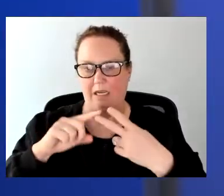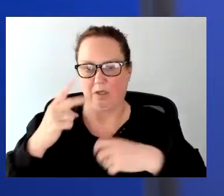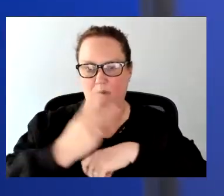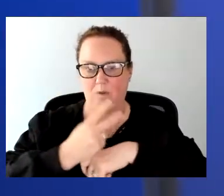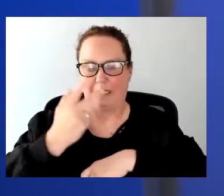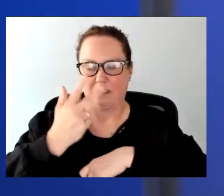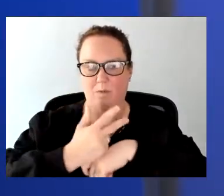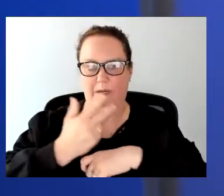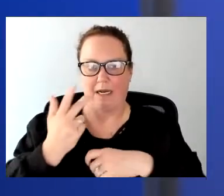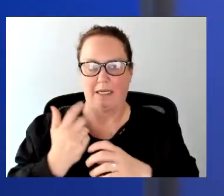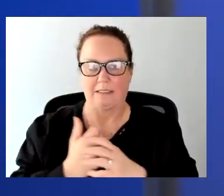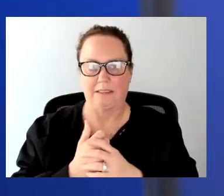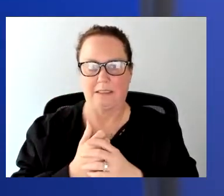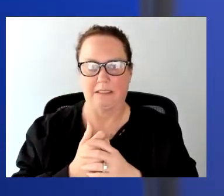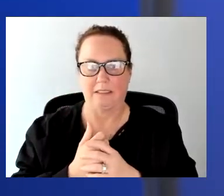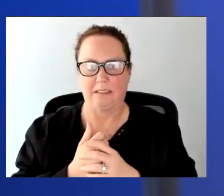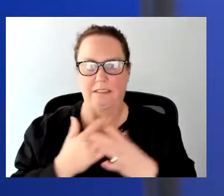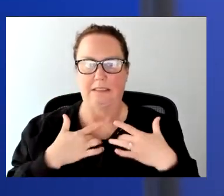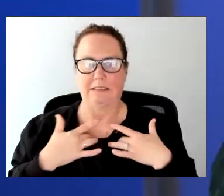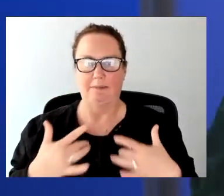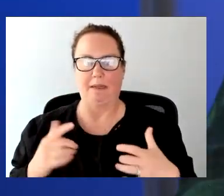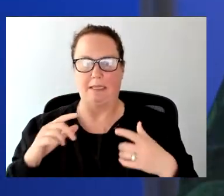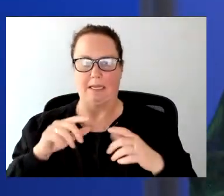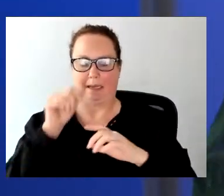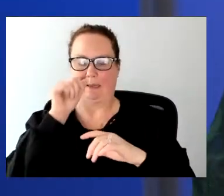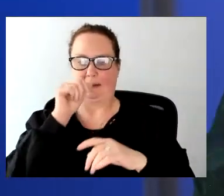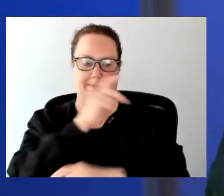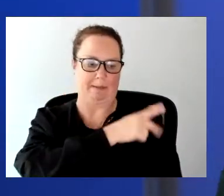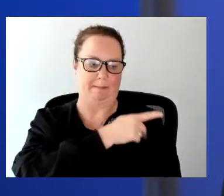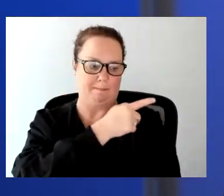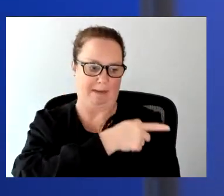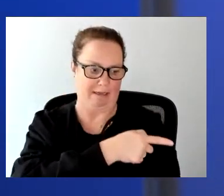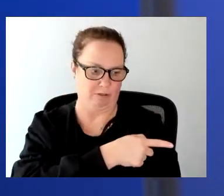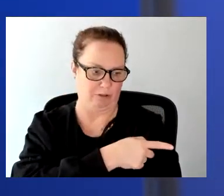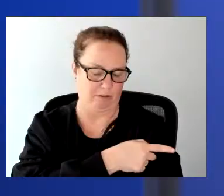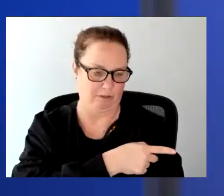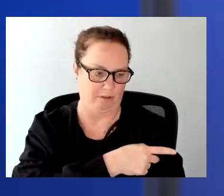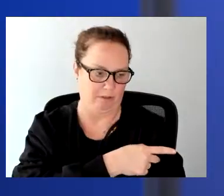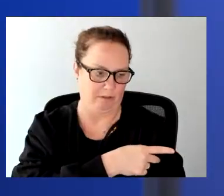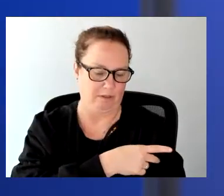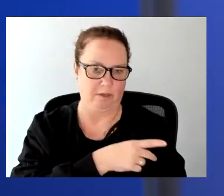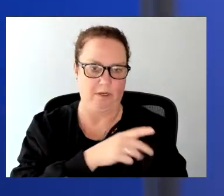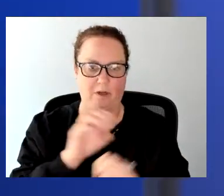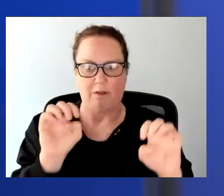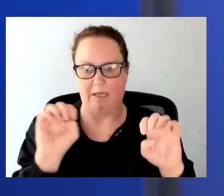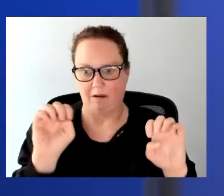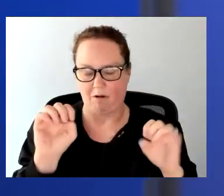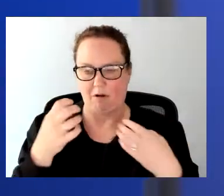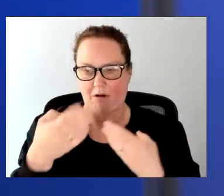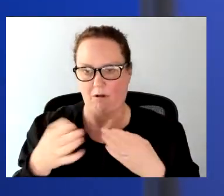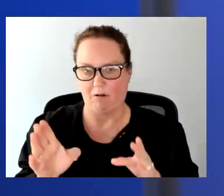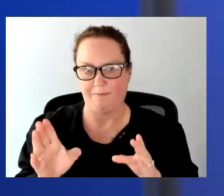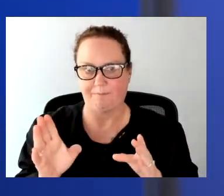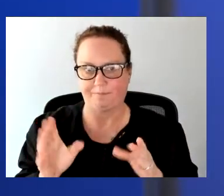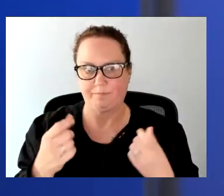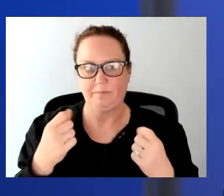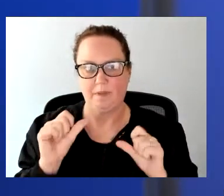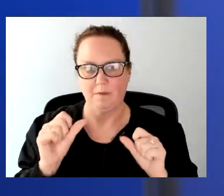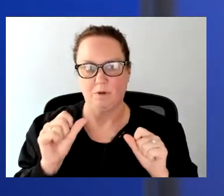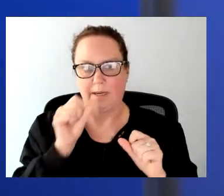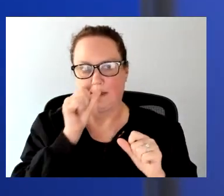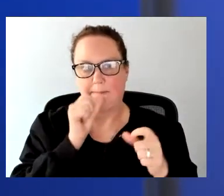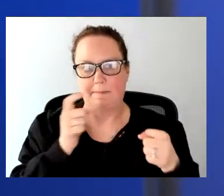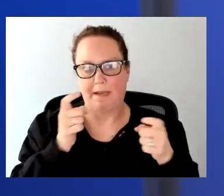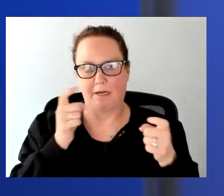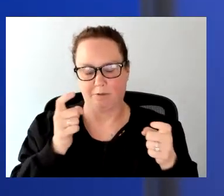and usually by the time a patient is coming, by the time I'm going into the emergency room, I've been trying to manage my pain for like a